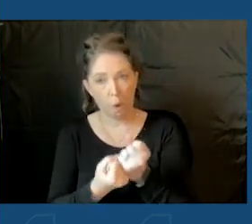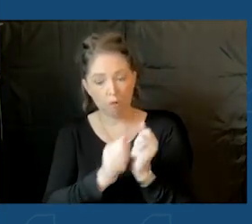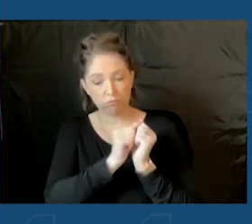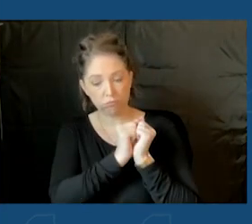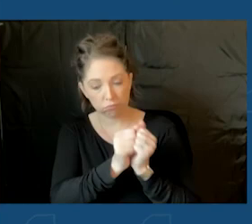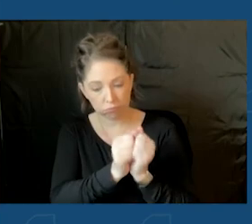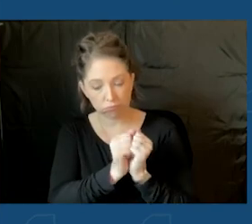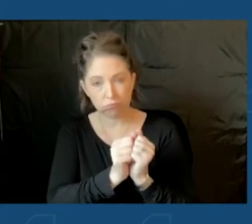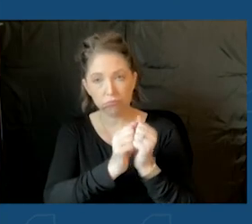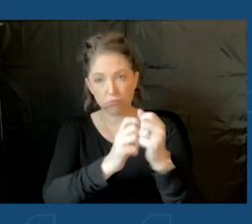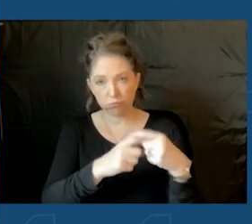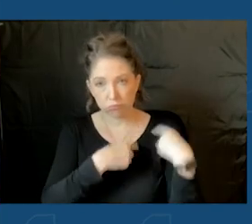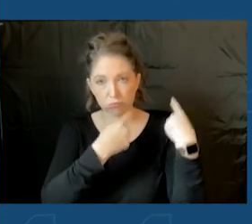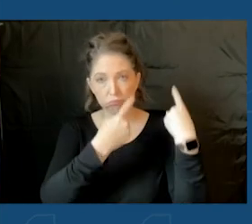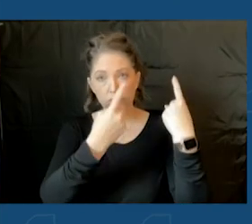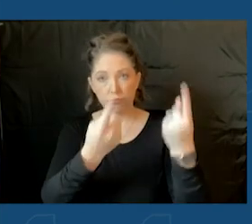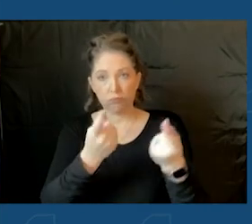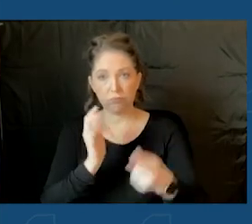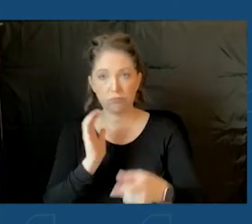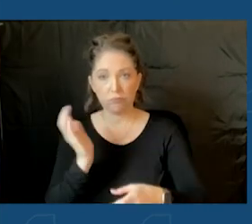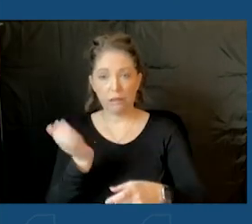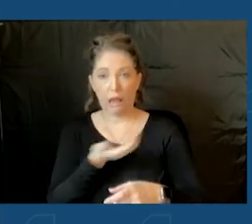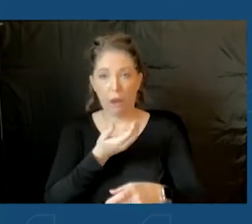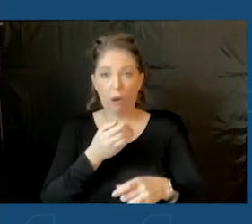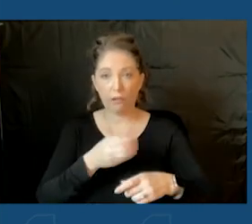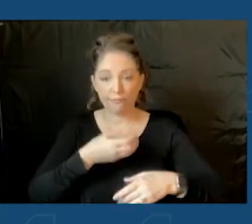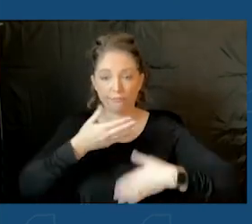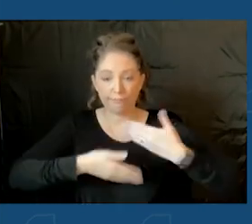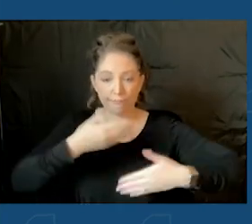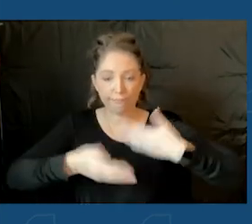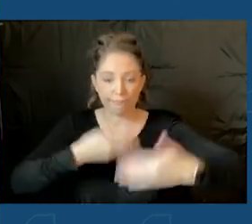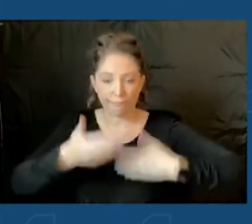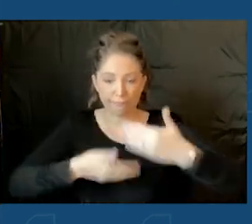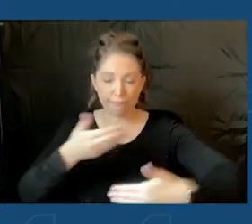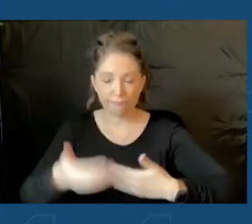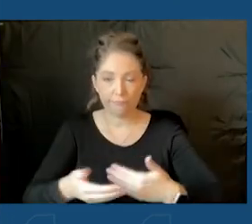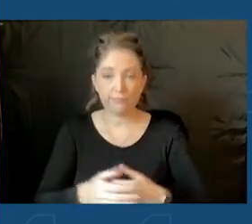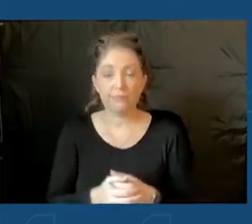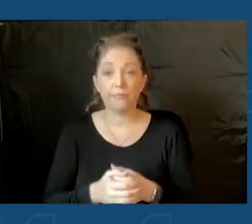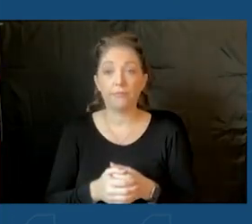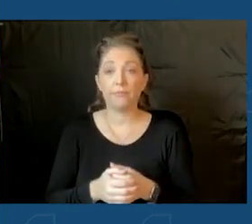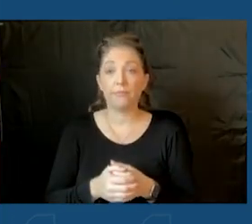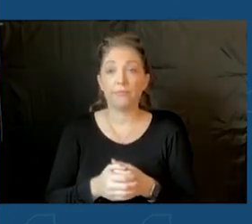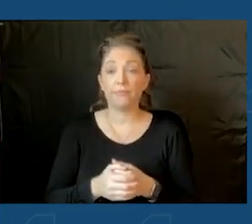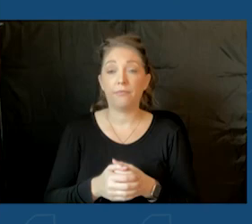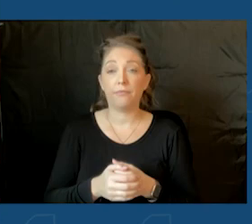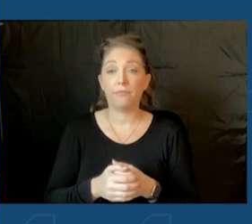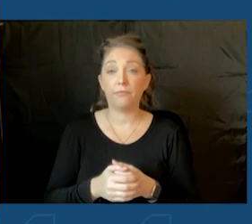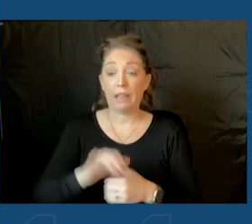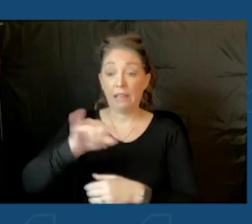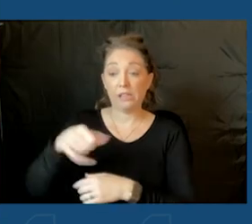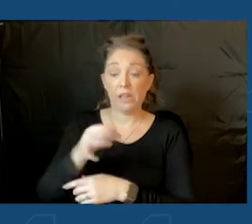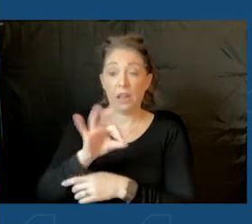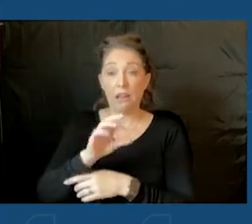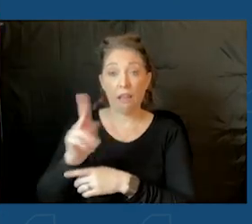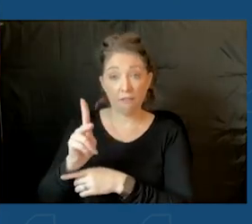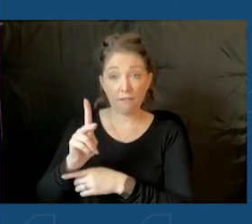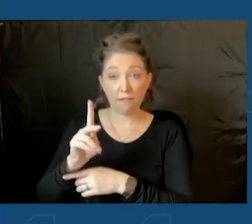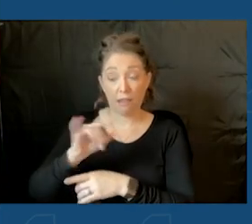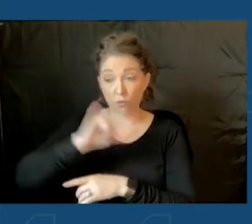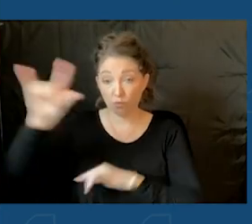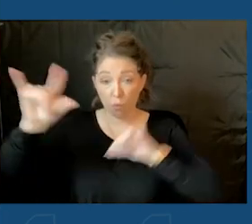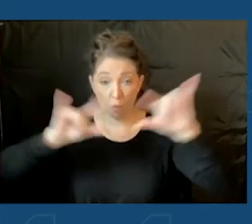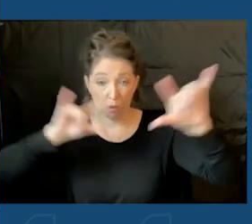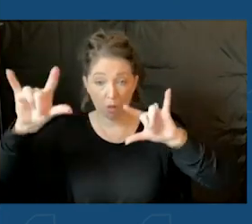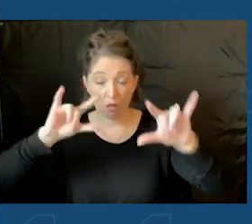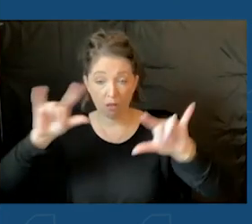throughout our resuscitation of the project. Every one of JFK's passenger terminals is a public-private partnership,